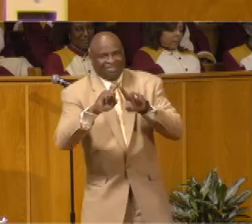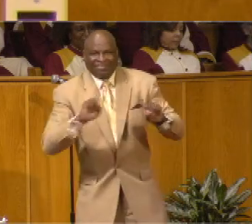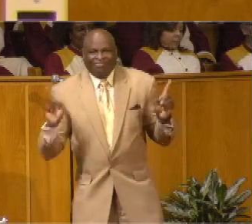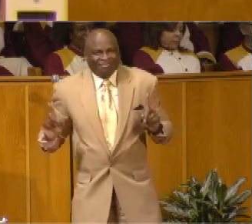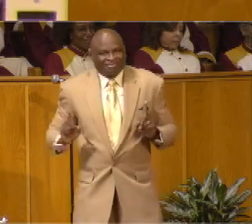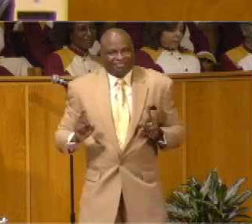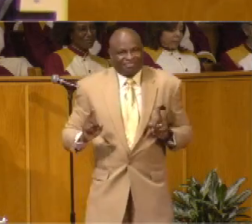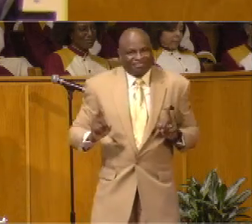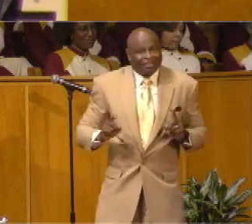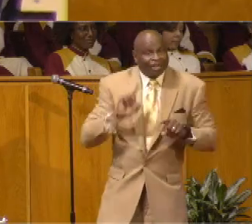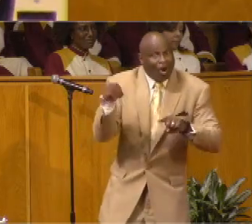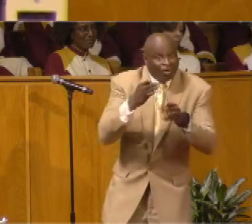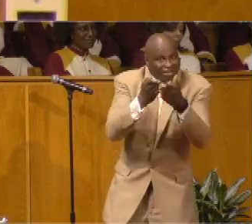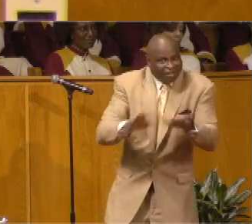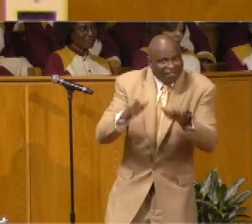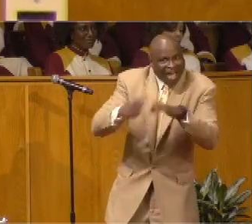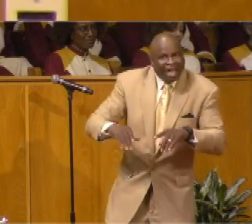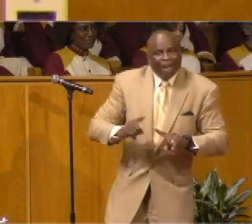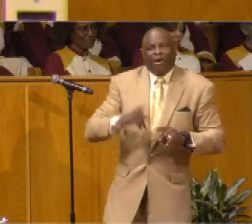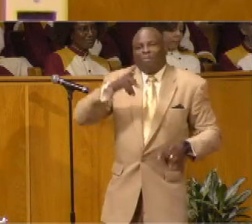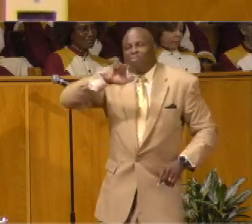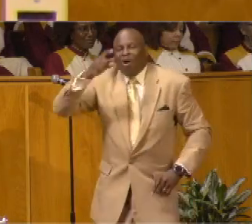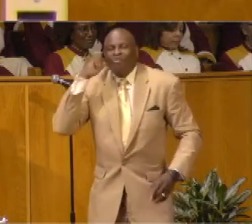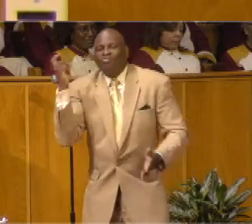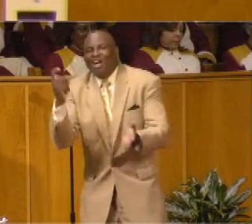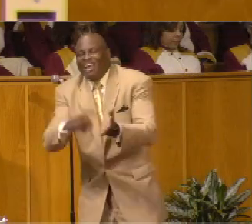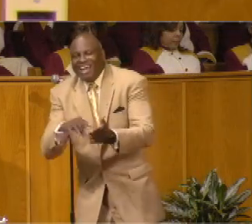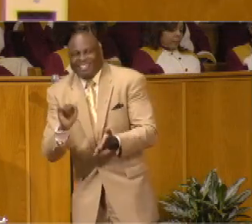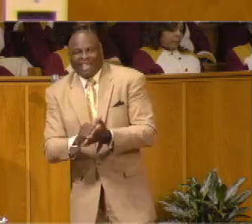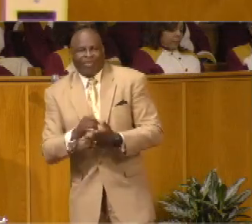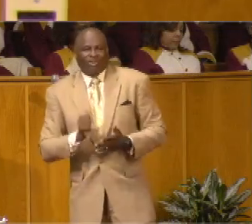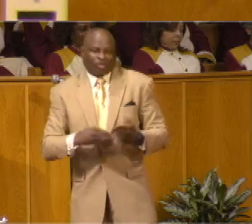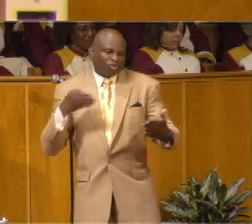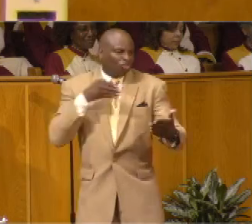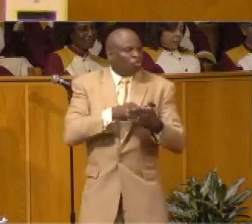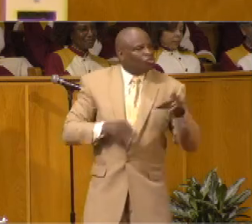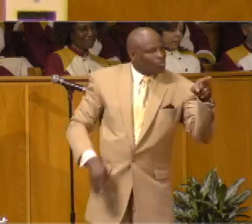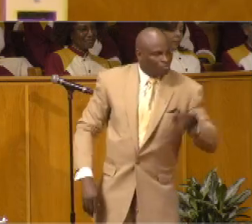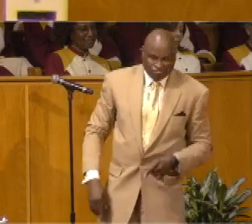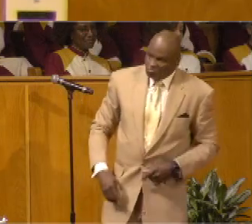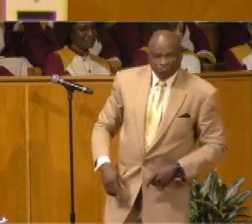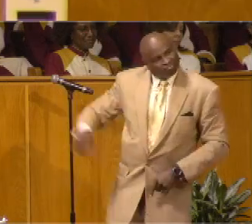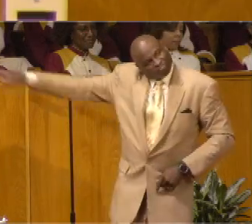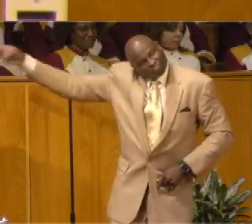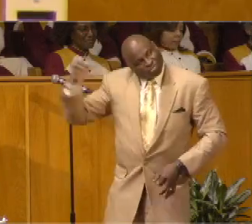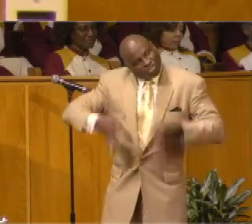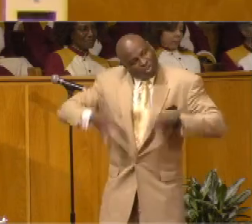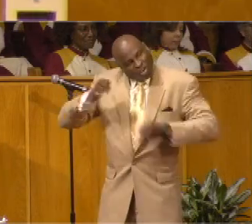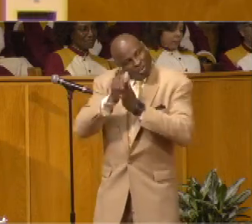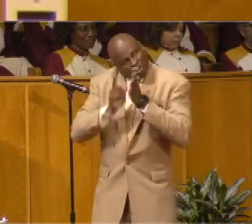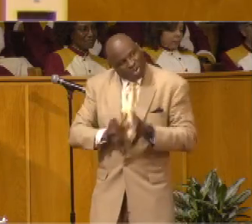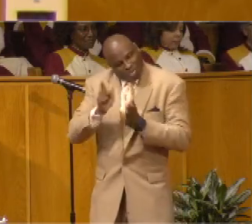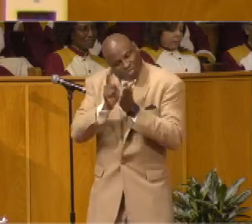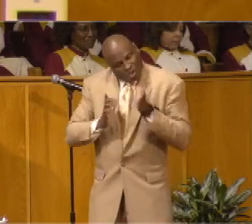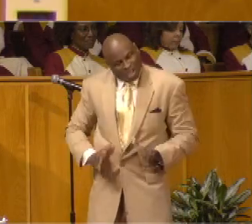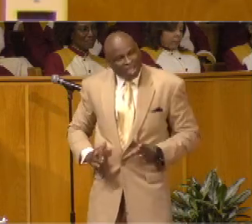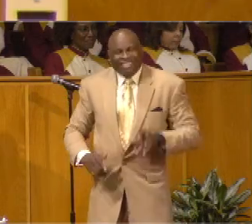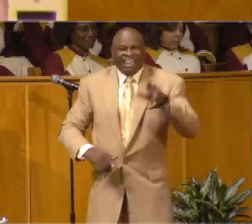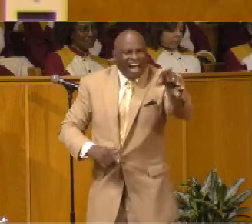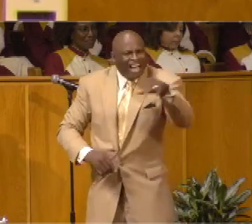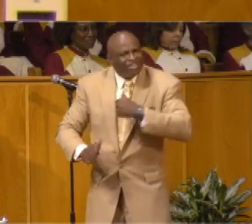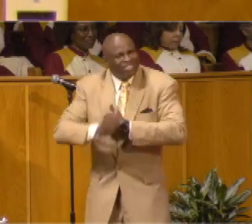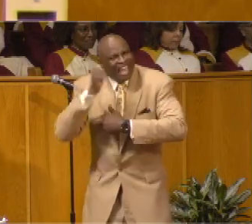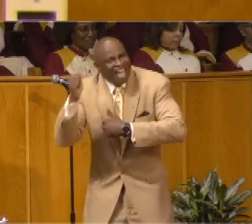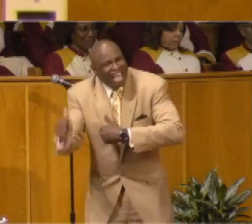Not only were they splintered, but Paul recognized they were suing each other and taking each other to court. And Paul said, "Listen, you are damaging